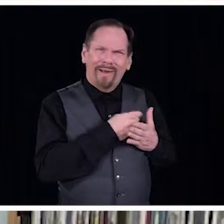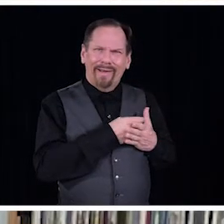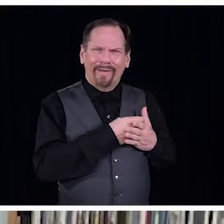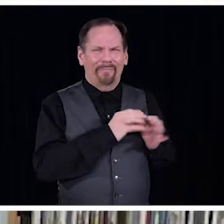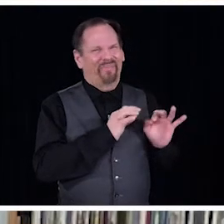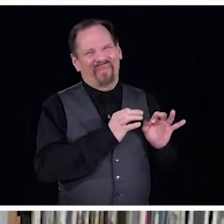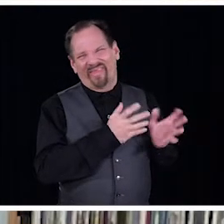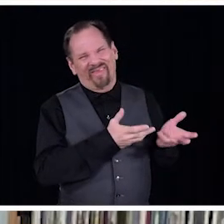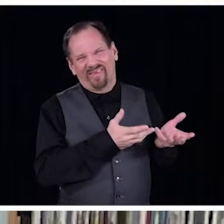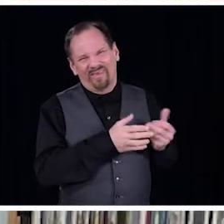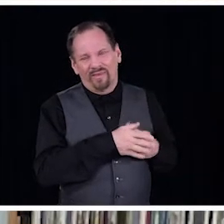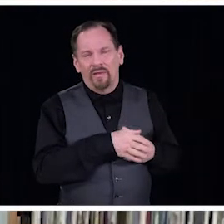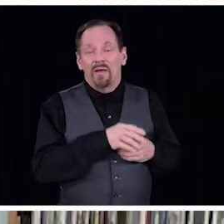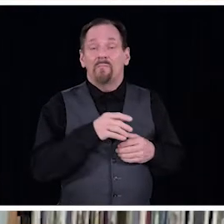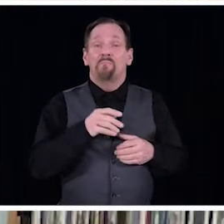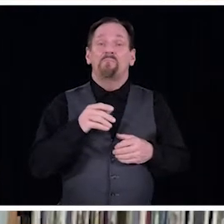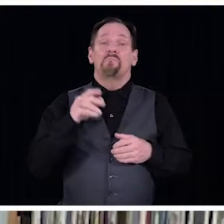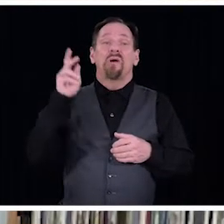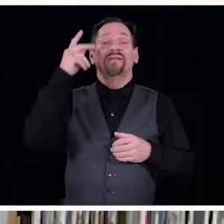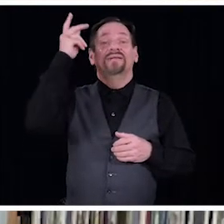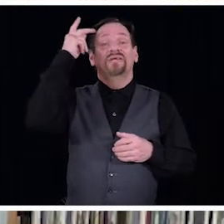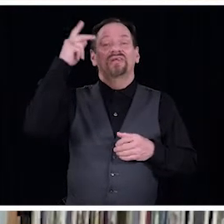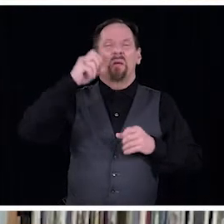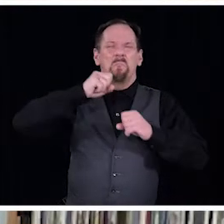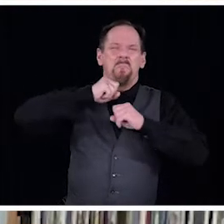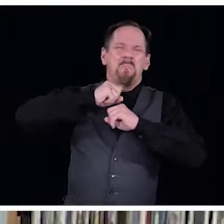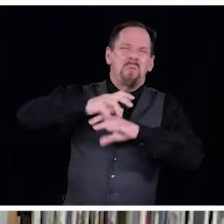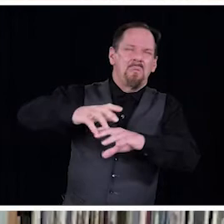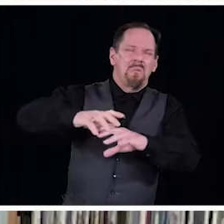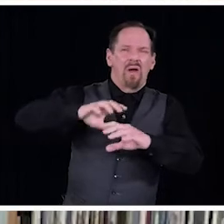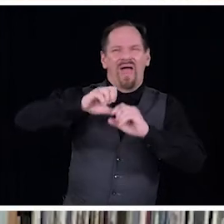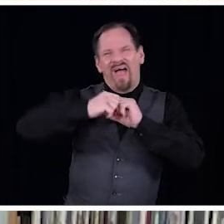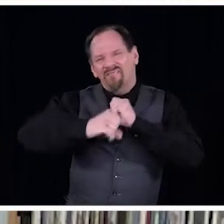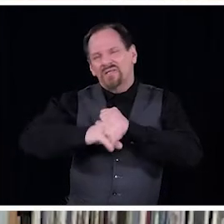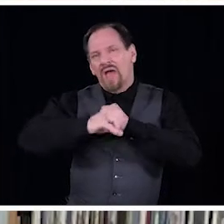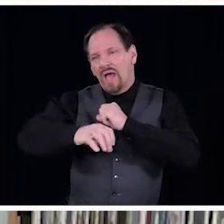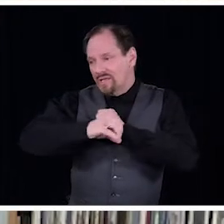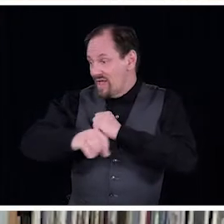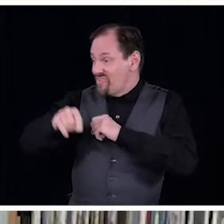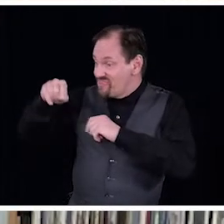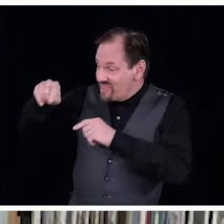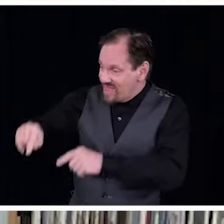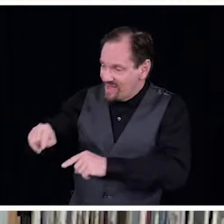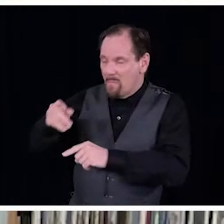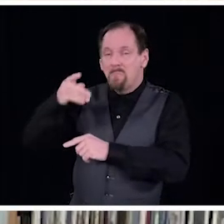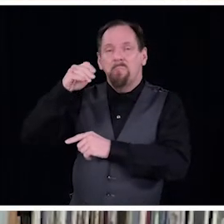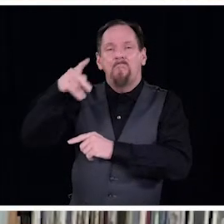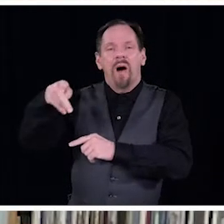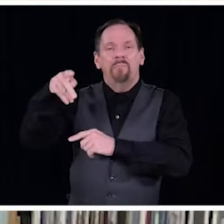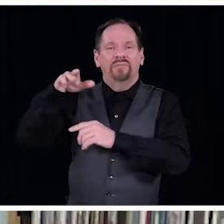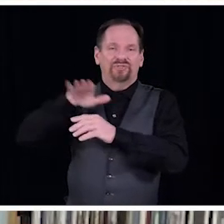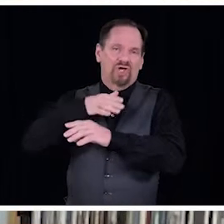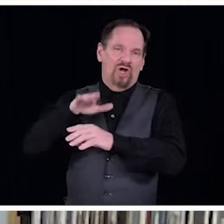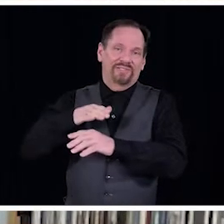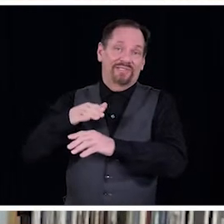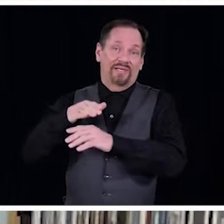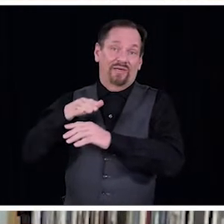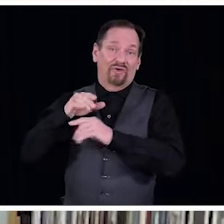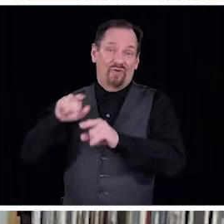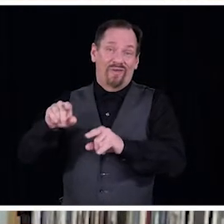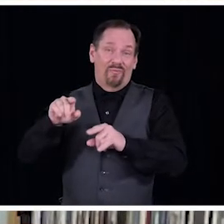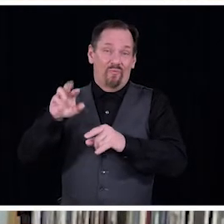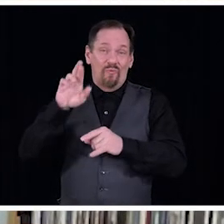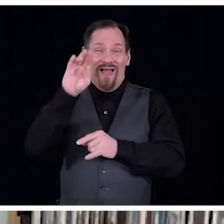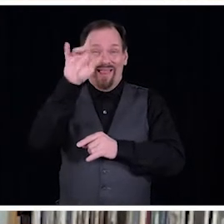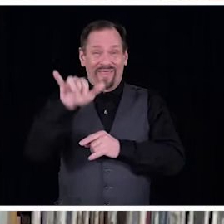Politicians blast pop songs at their rallies. They don't blast Beethoven and Wagner, not anymore. Somehow, pop